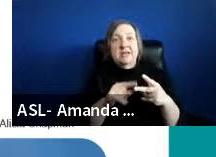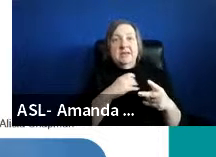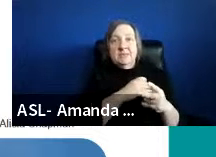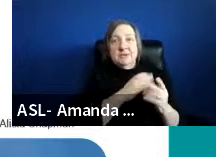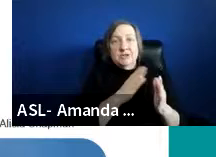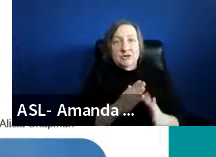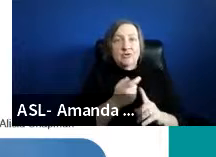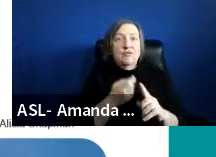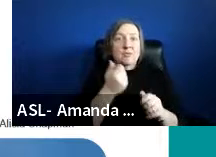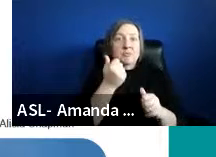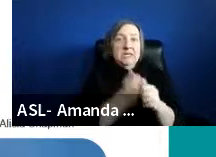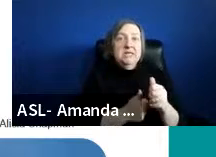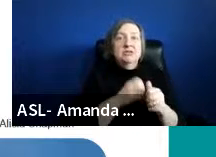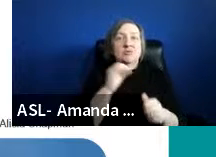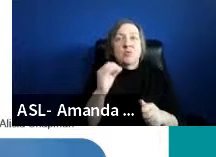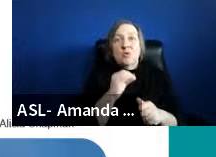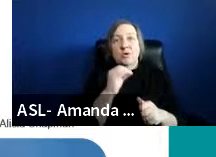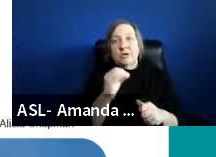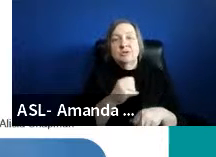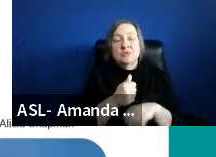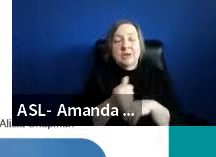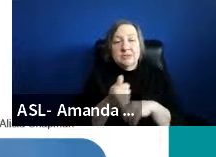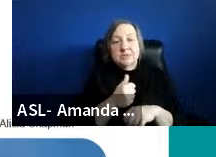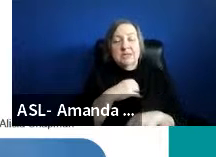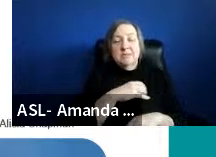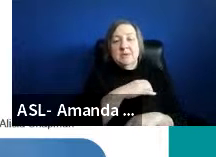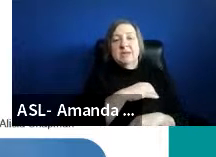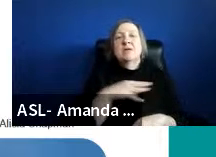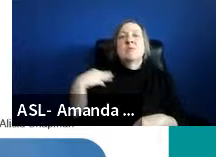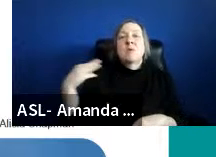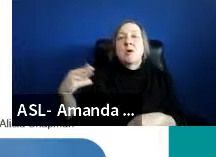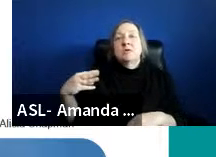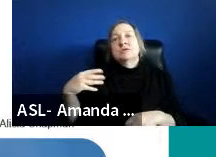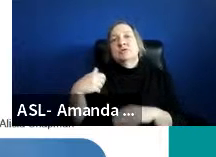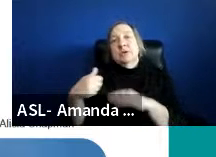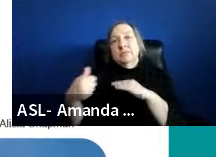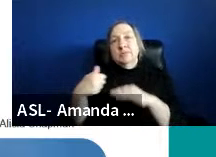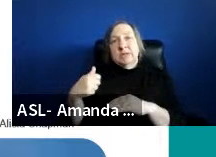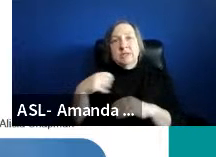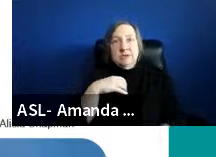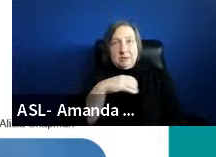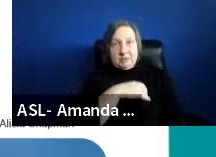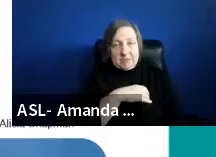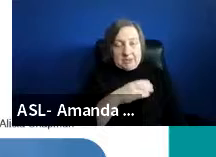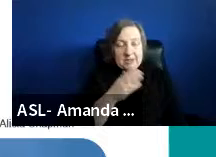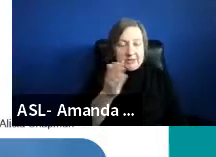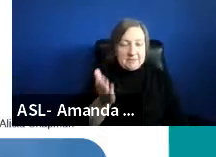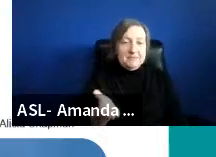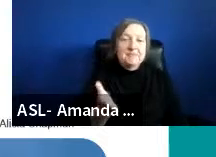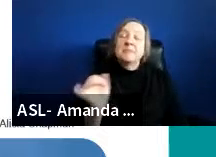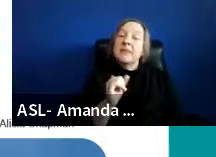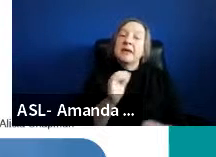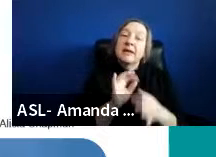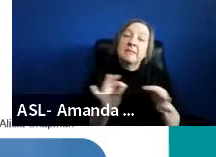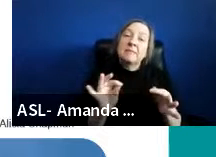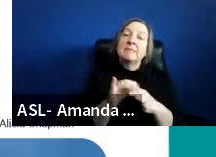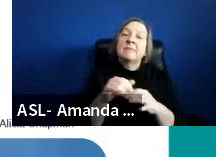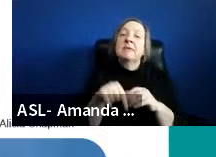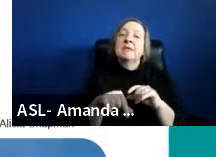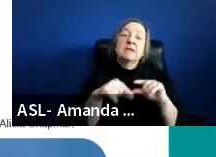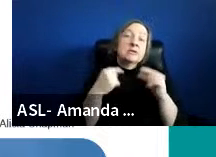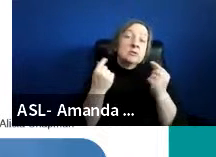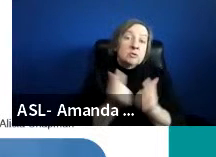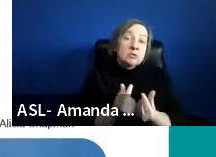each of the Oregon Transportation Committee and the Washington Transportation Committee. As I mentioned, this group